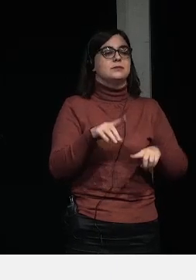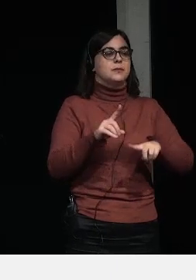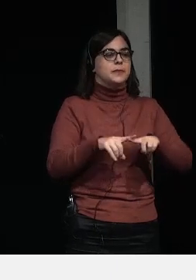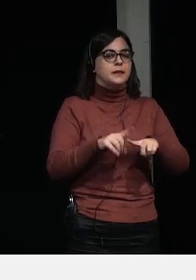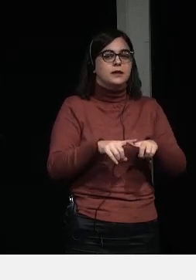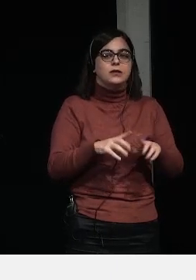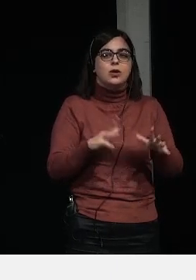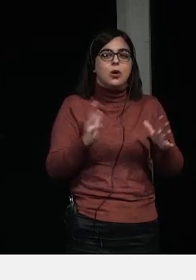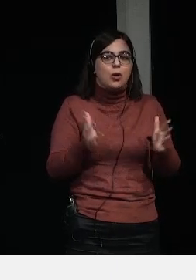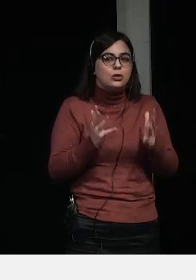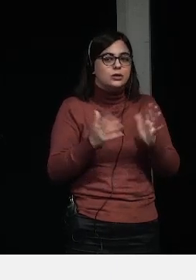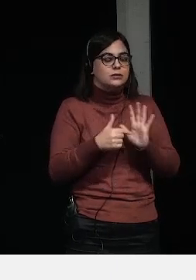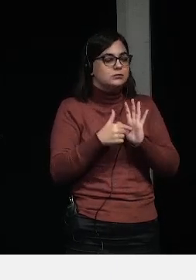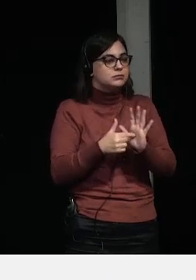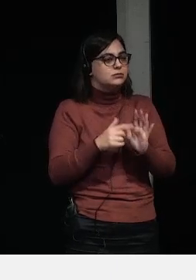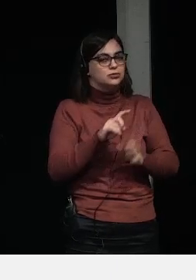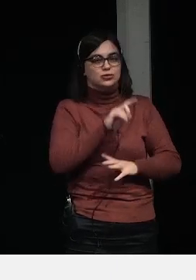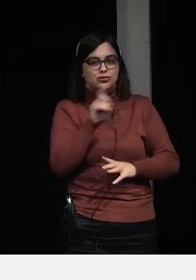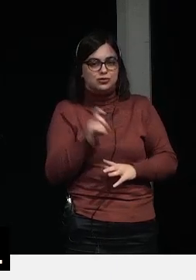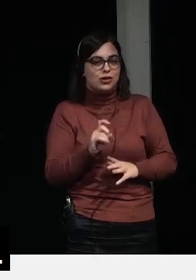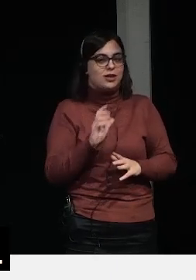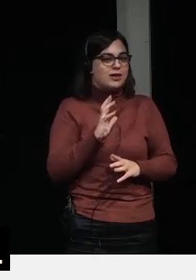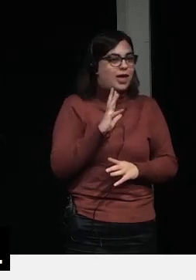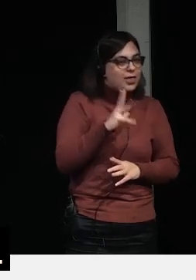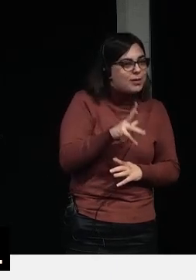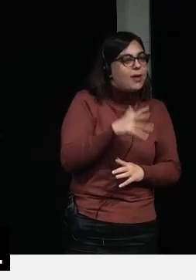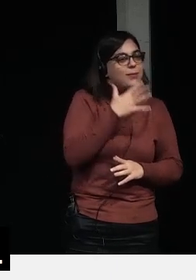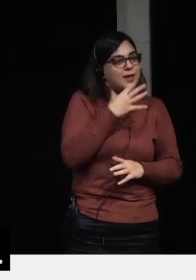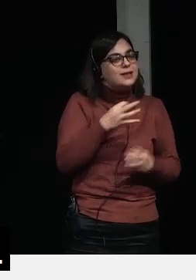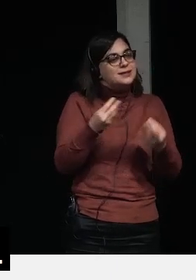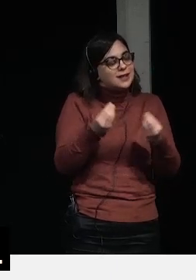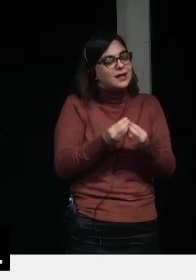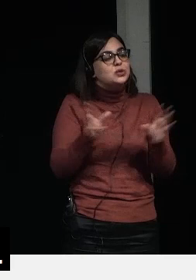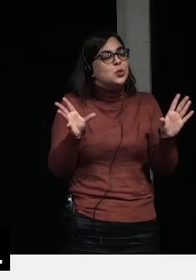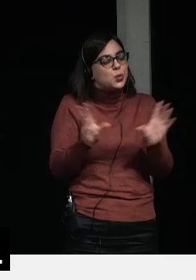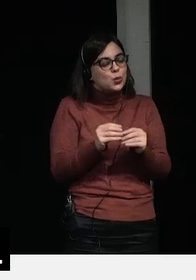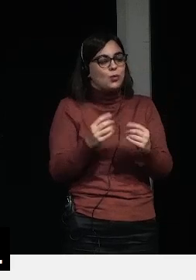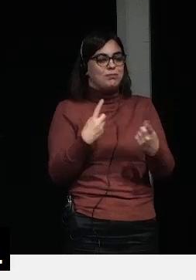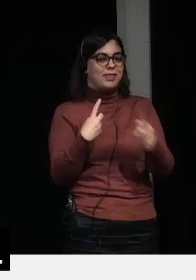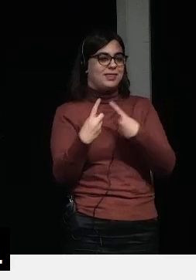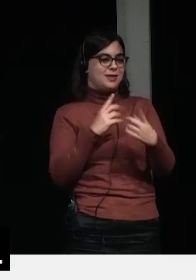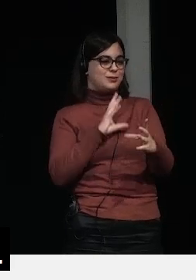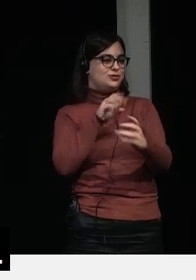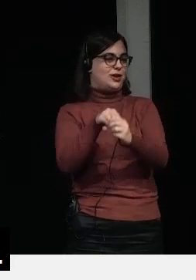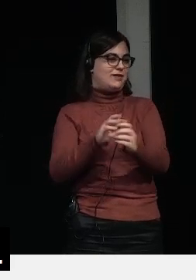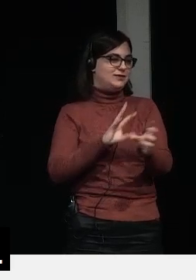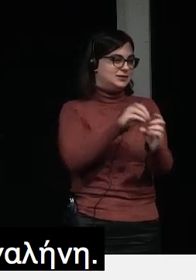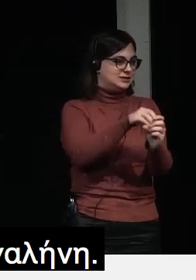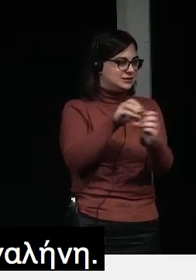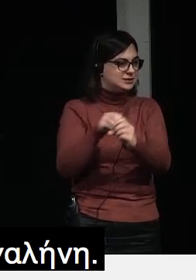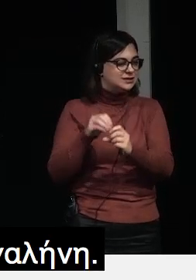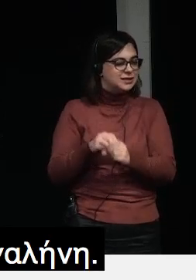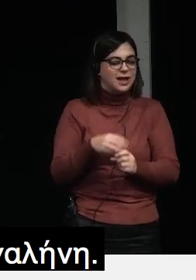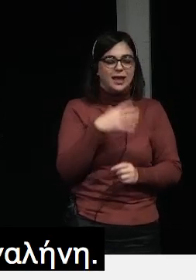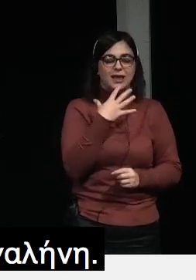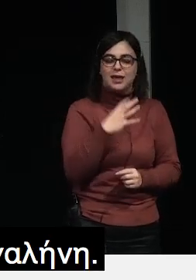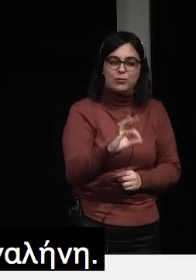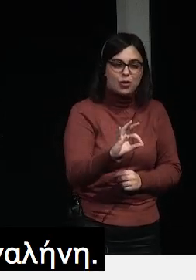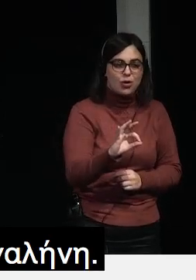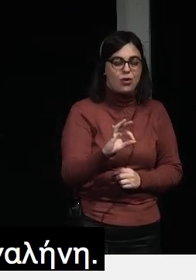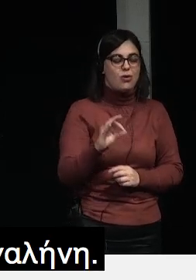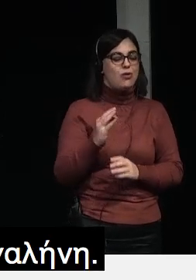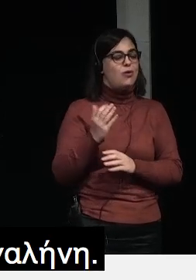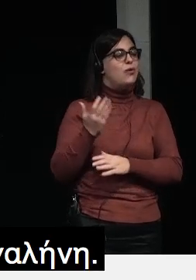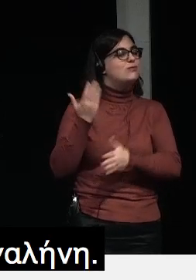drama and takes the suffering to another level. Healing can only happen through the care of the soul. If you don't reach the